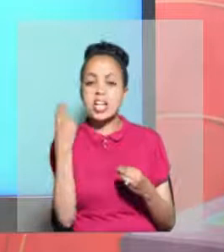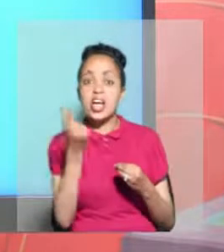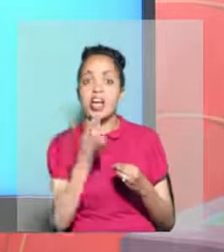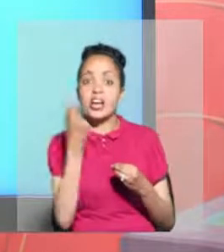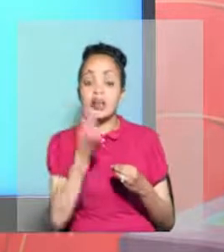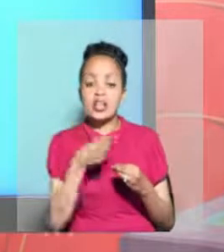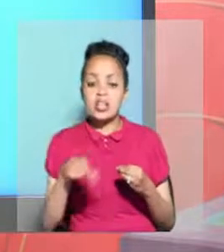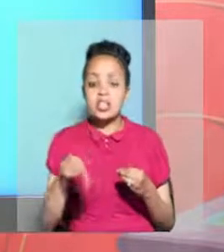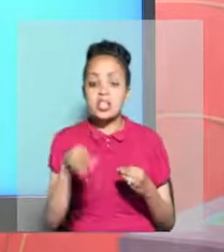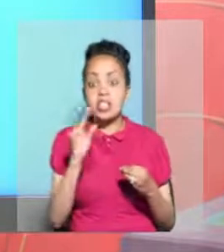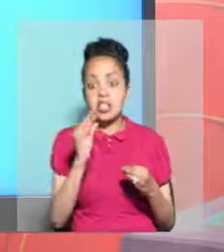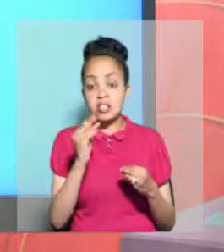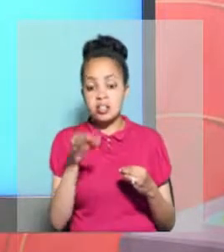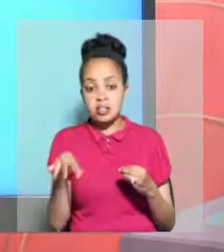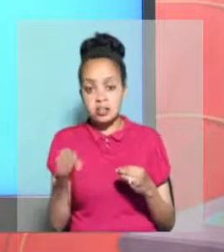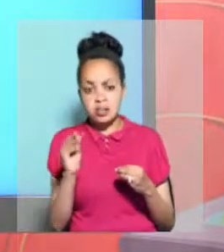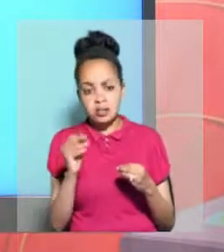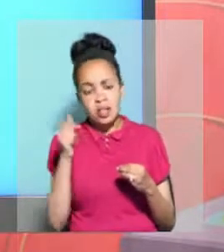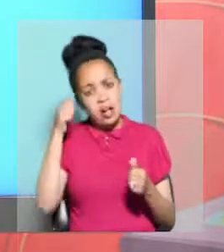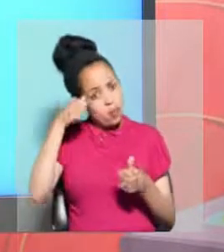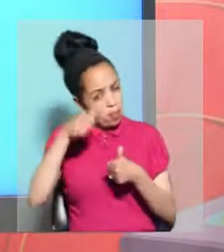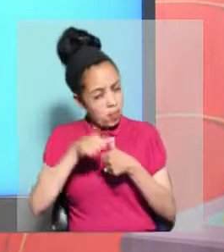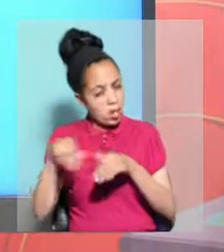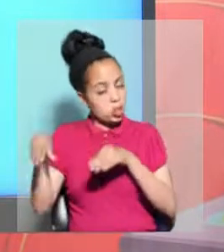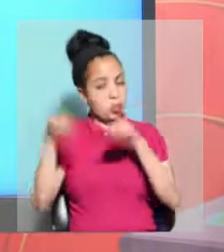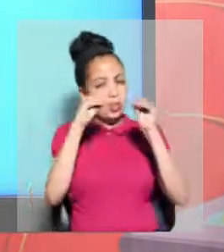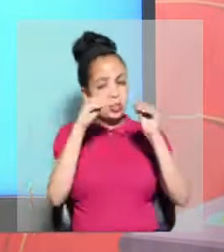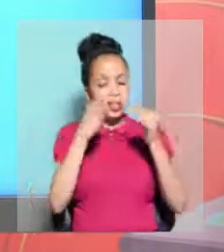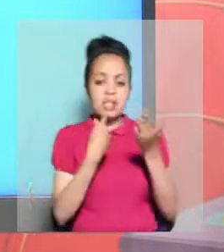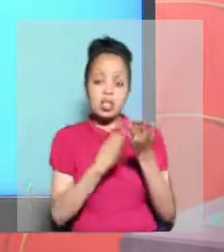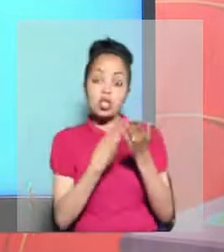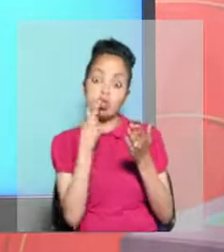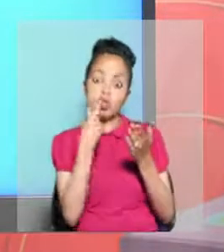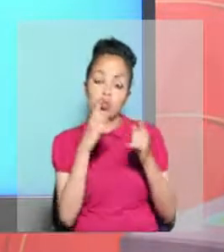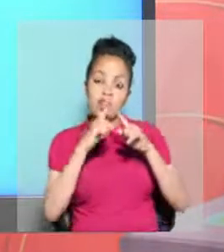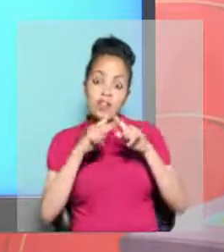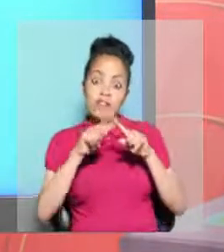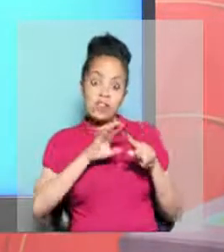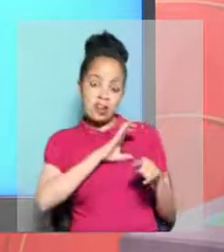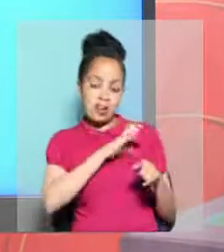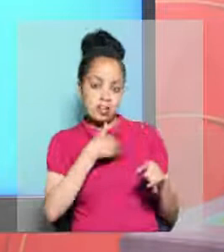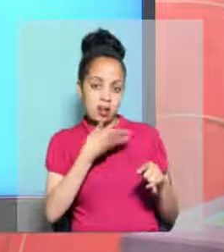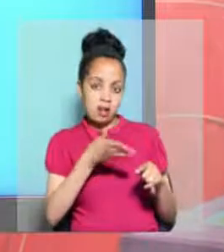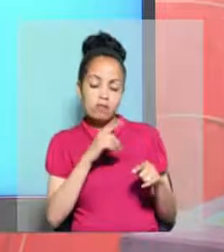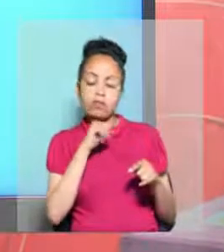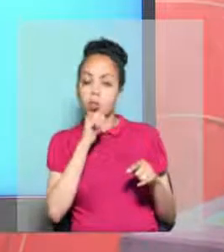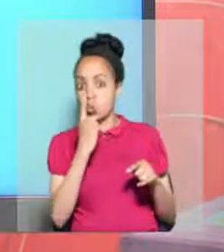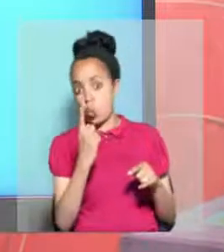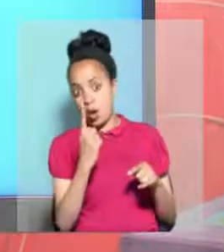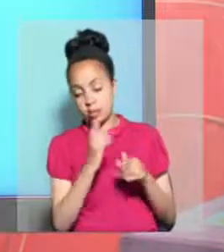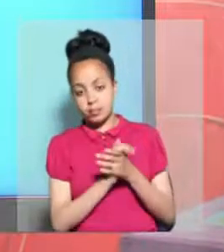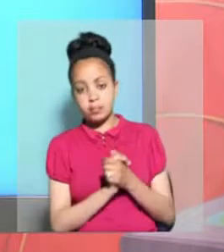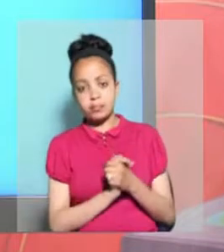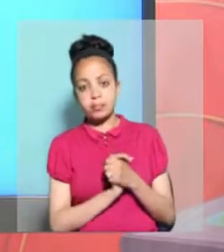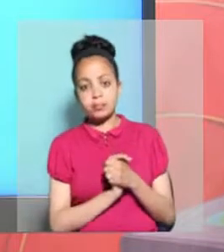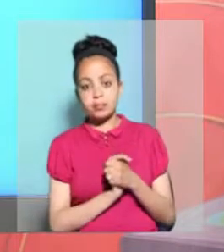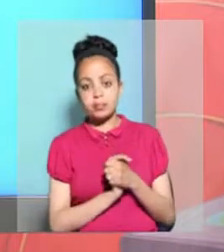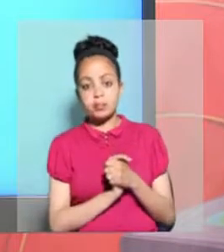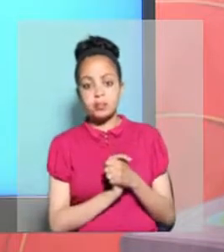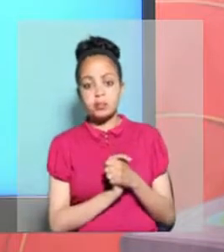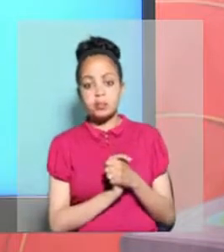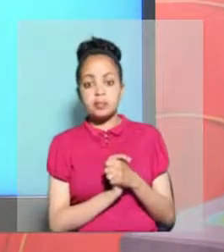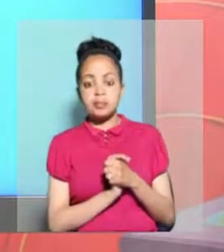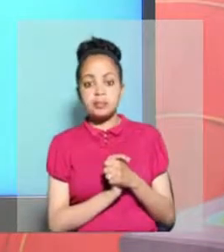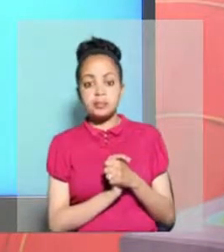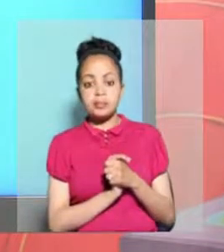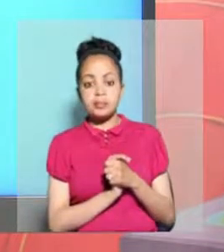which is recessive. Remind the student, there is two character here, not one trait.